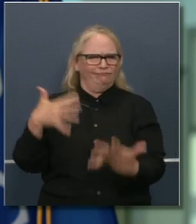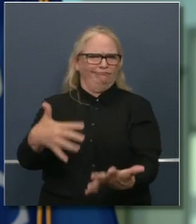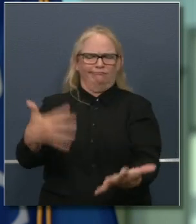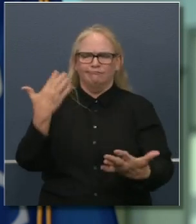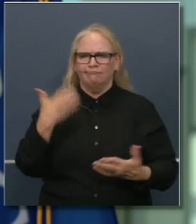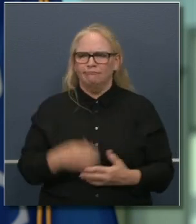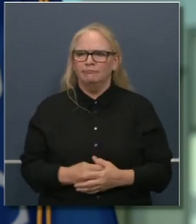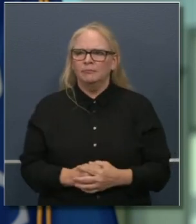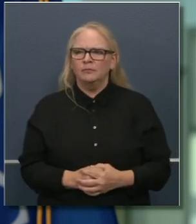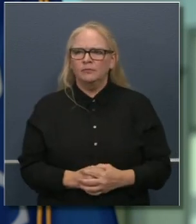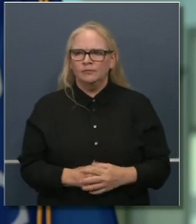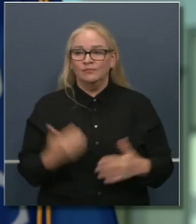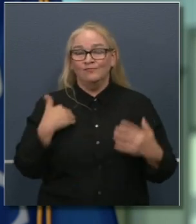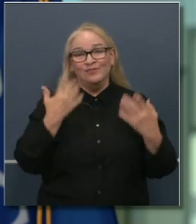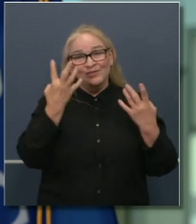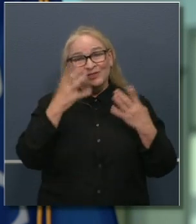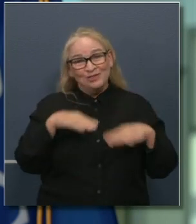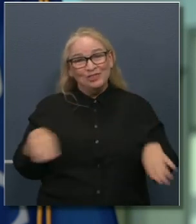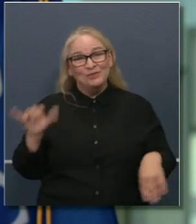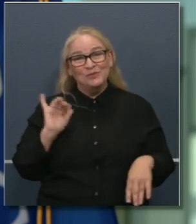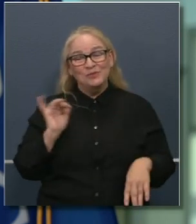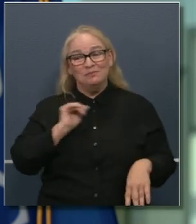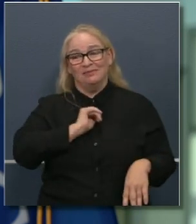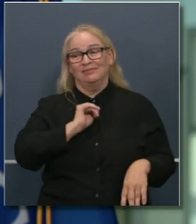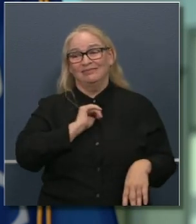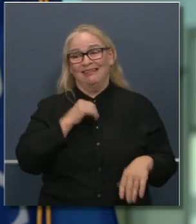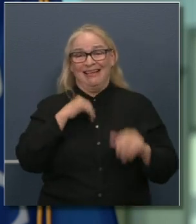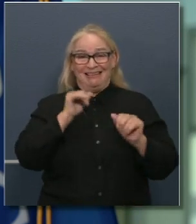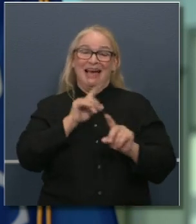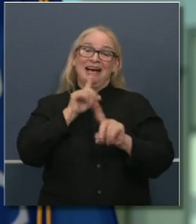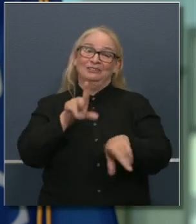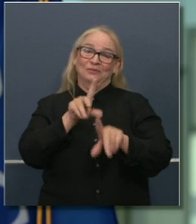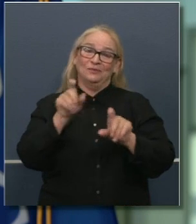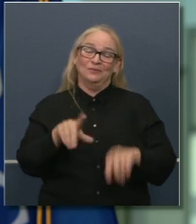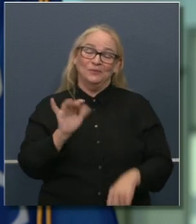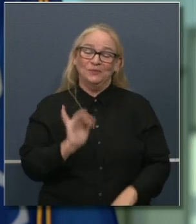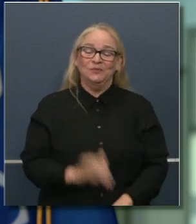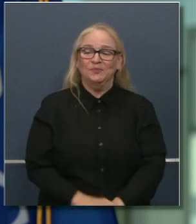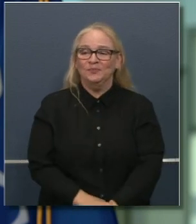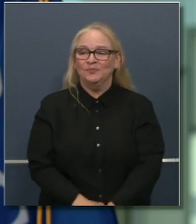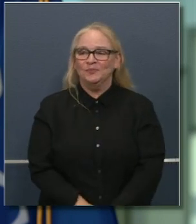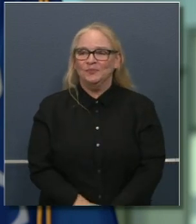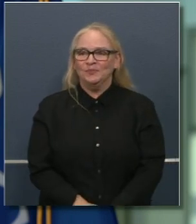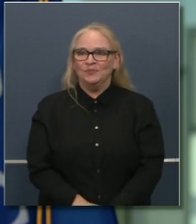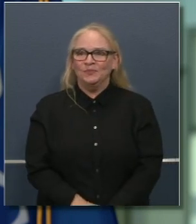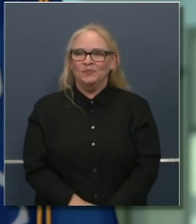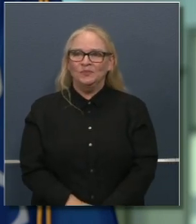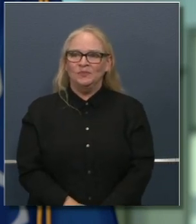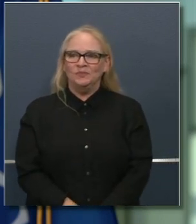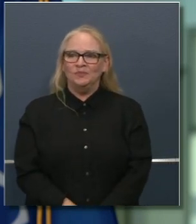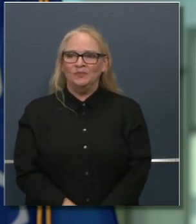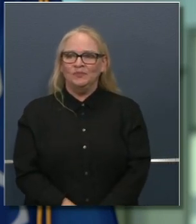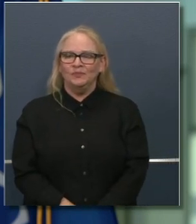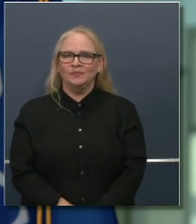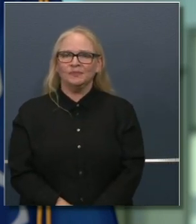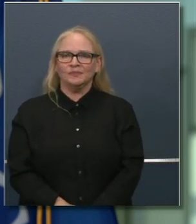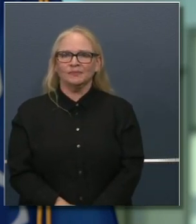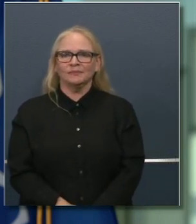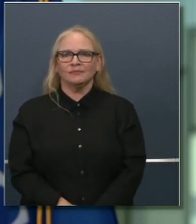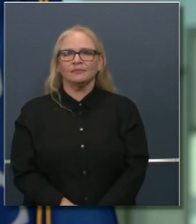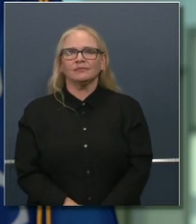kids is also available to answer any questions. Ricardo Cano, Cal Matters.